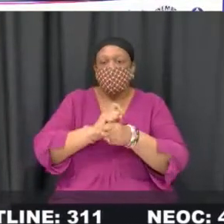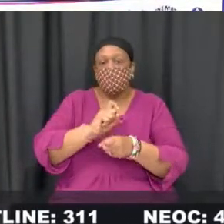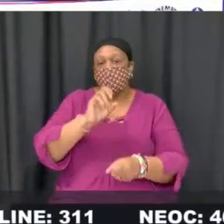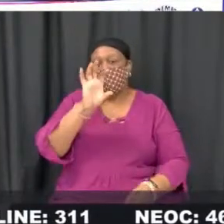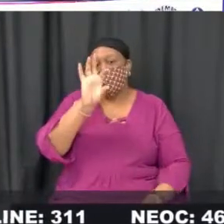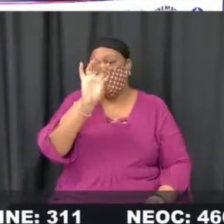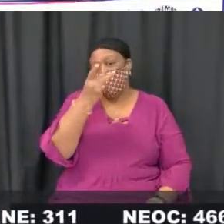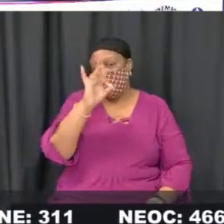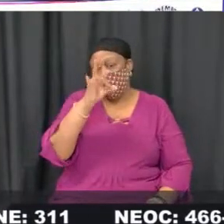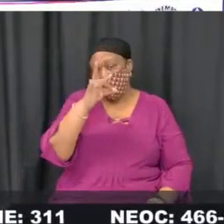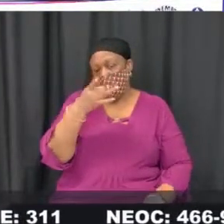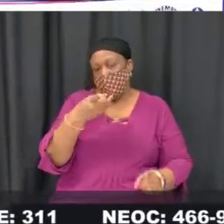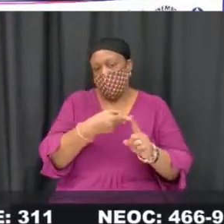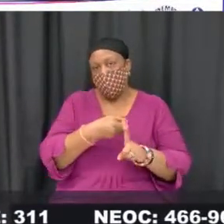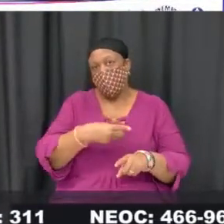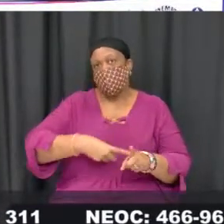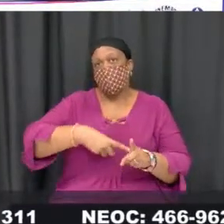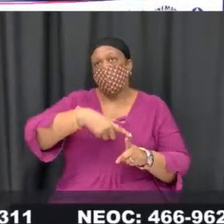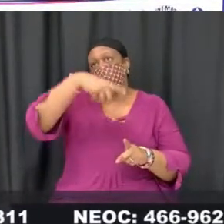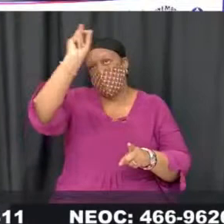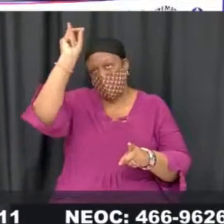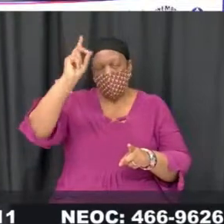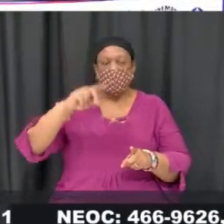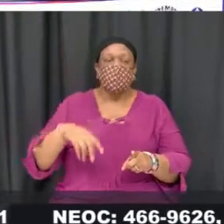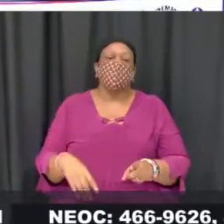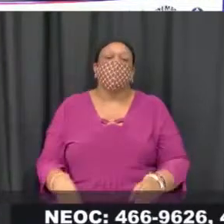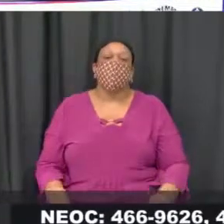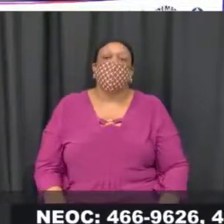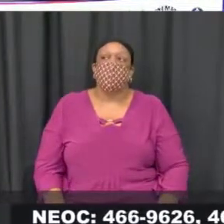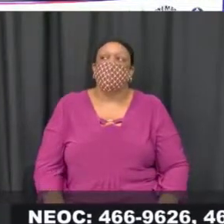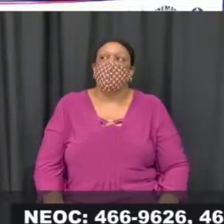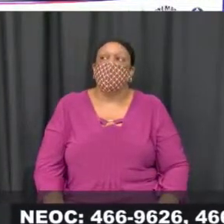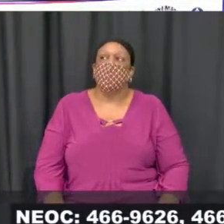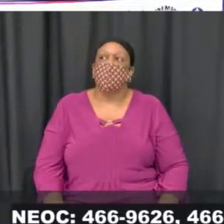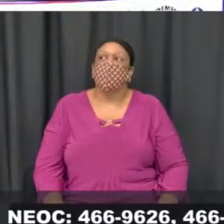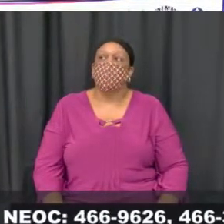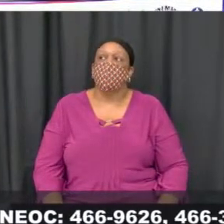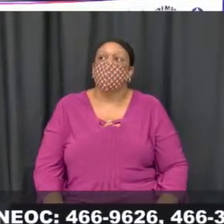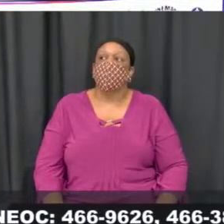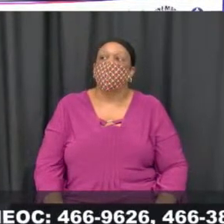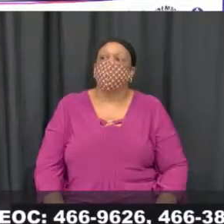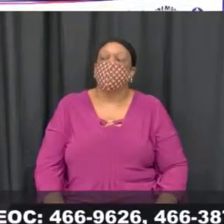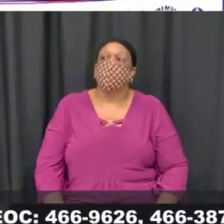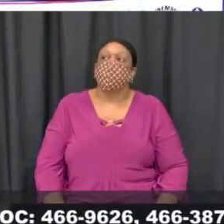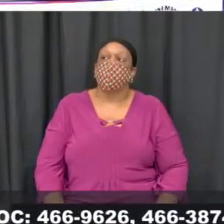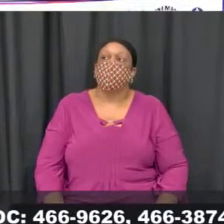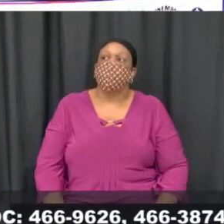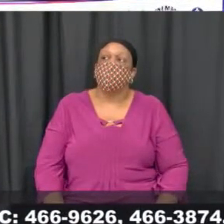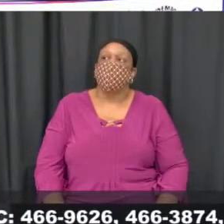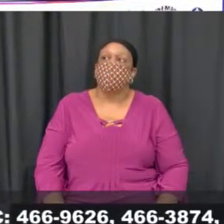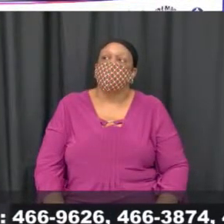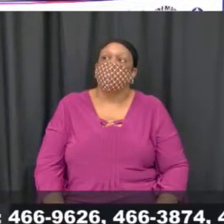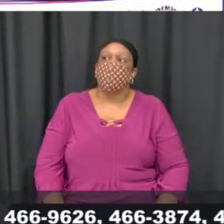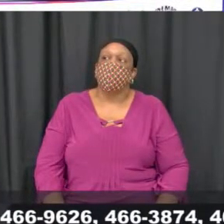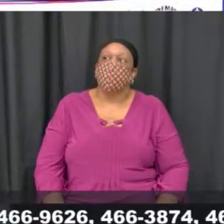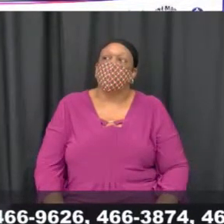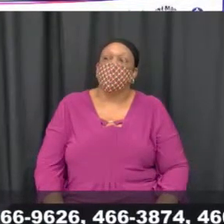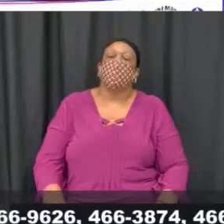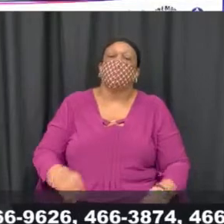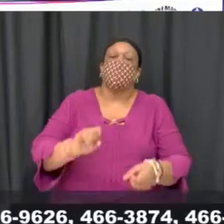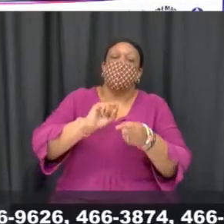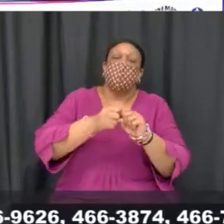individuals comprise 2% of the total population. So actually, they weren't included in